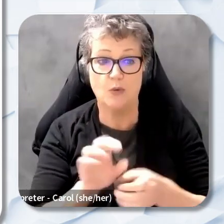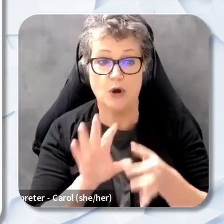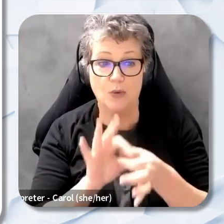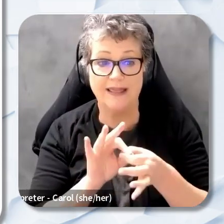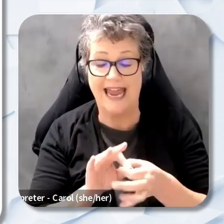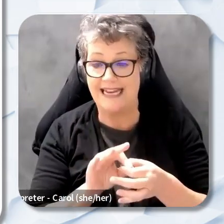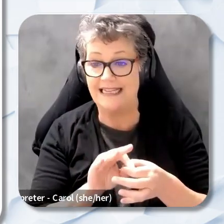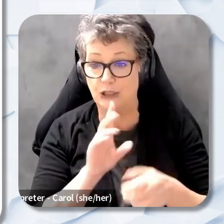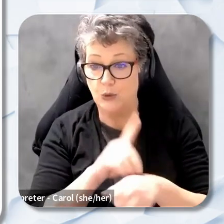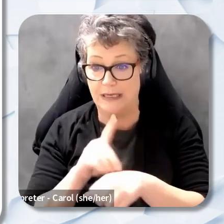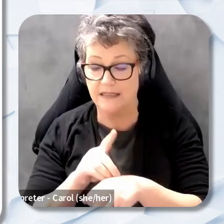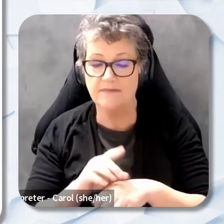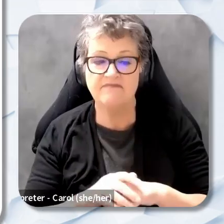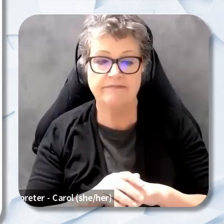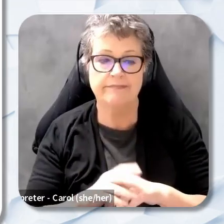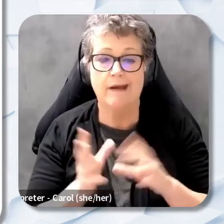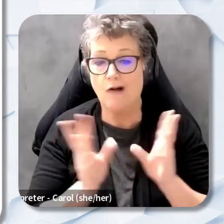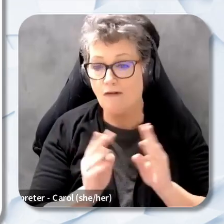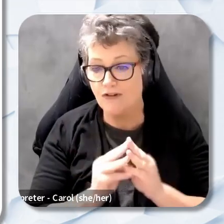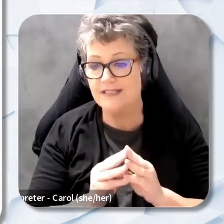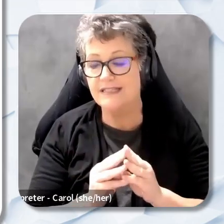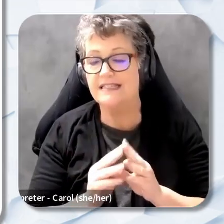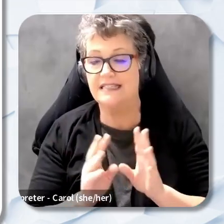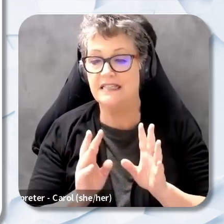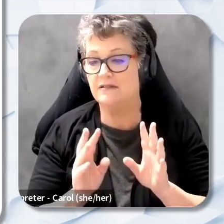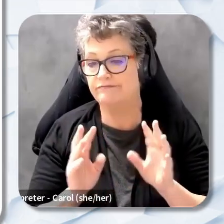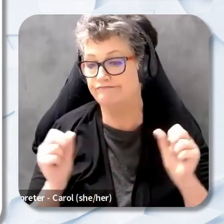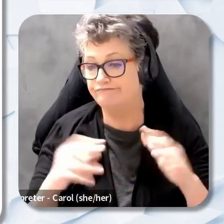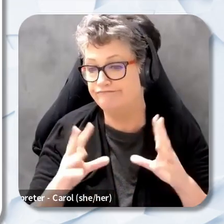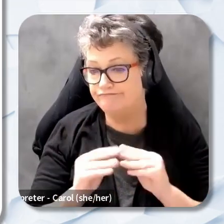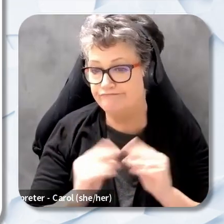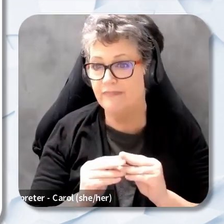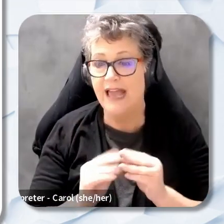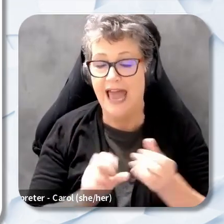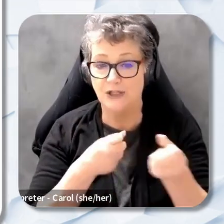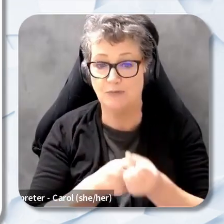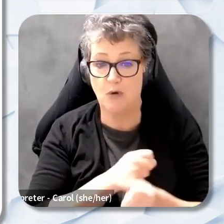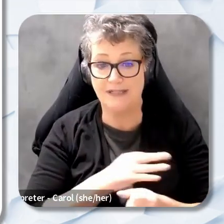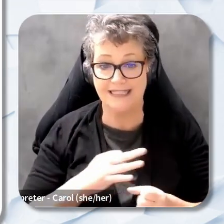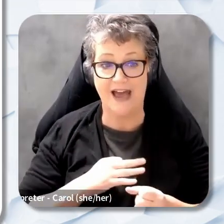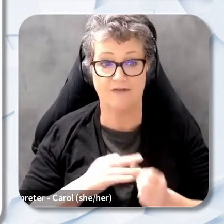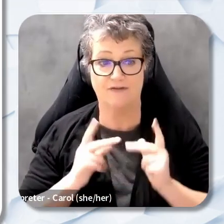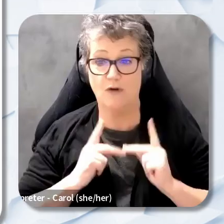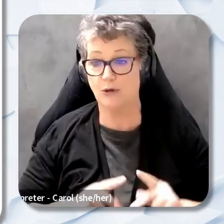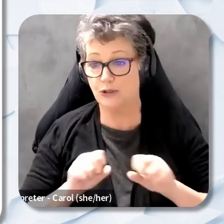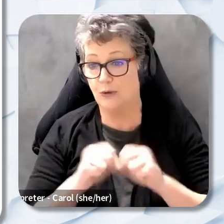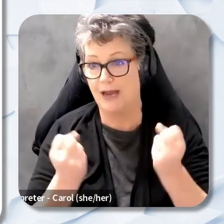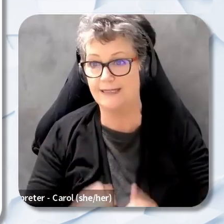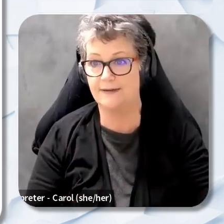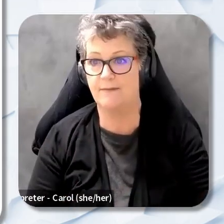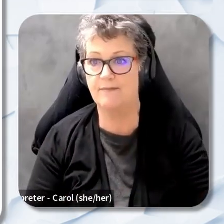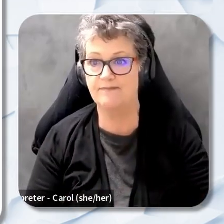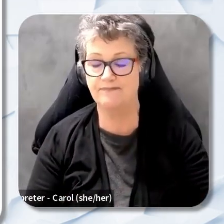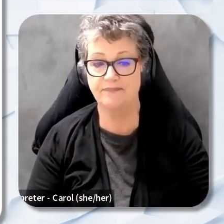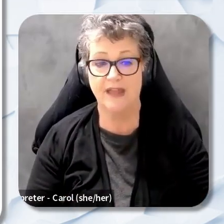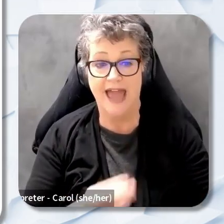work-related tasks such as conferences and meetings, and to support staff for personal breaks. And